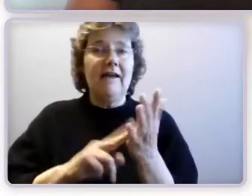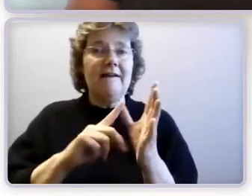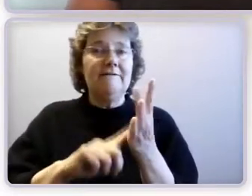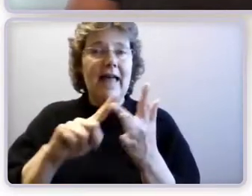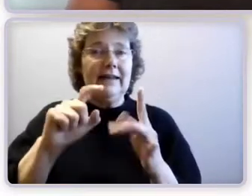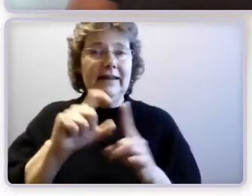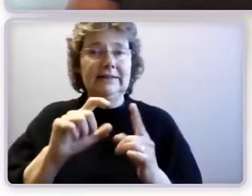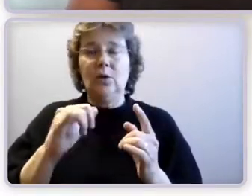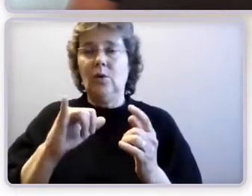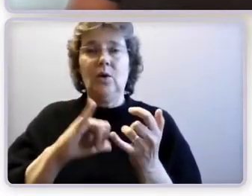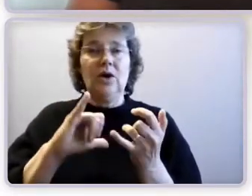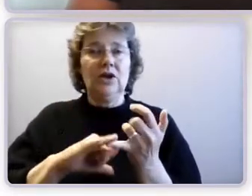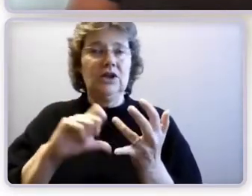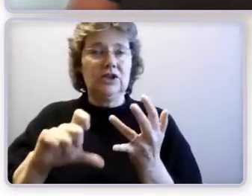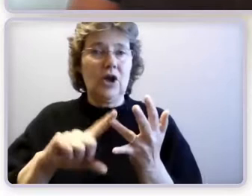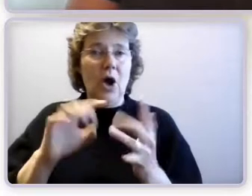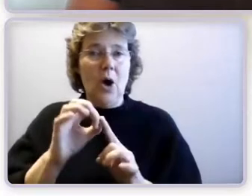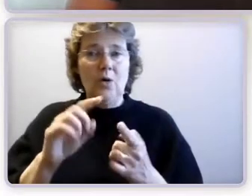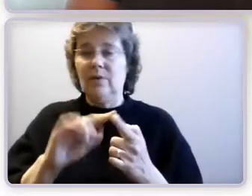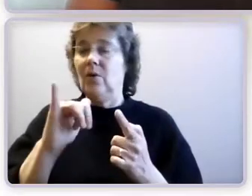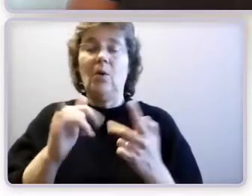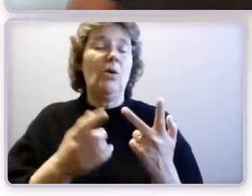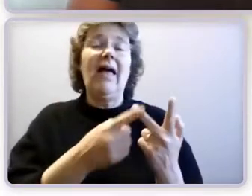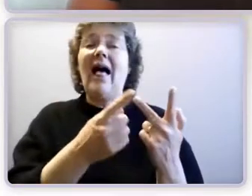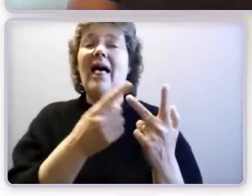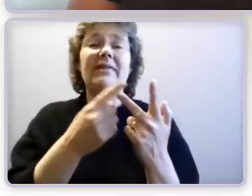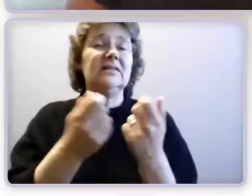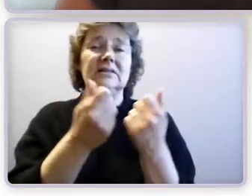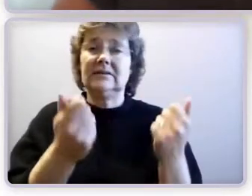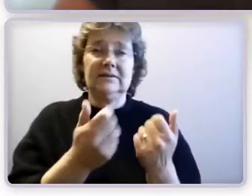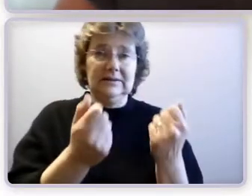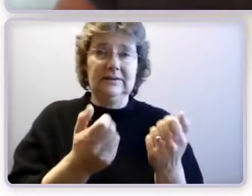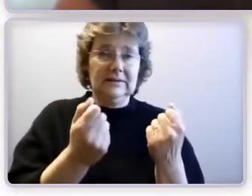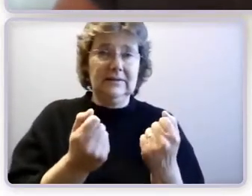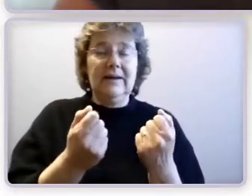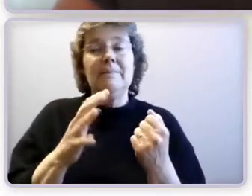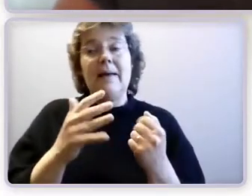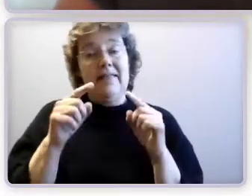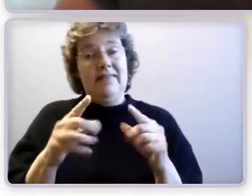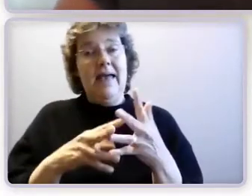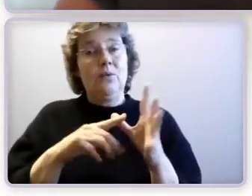there are lots of others. That might be perhaps one of the most effective ways.